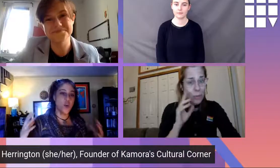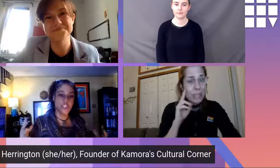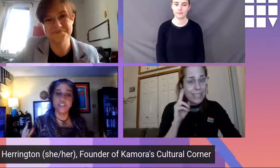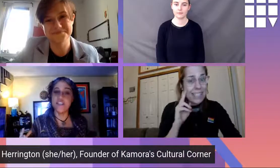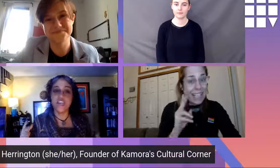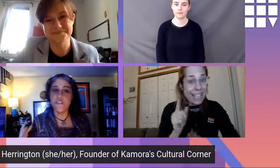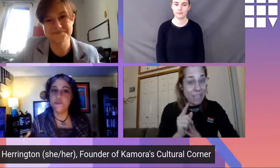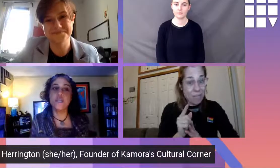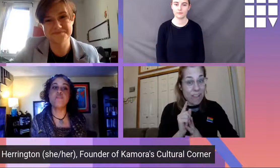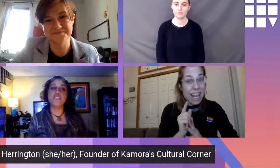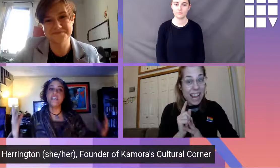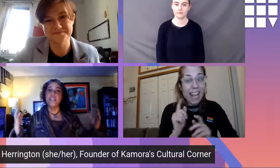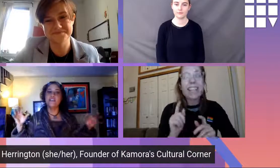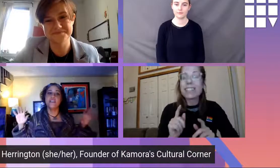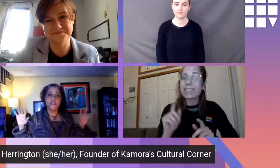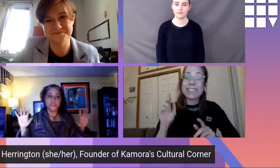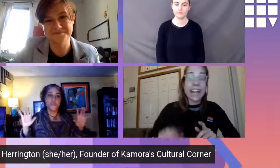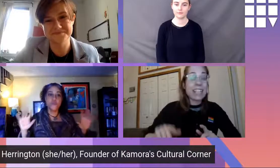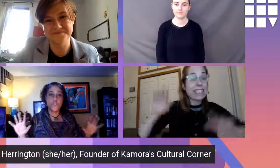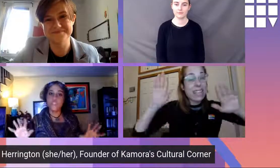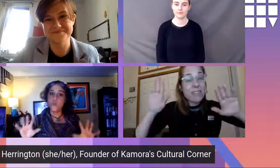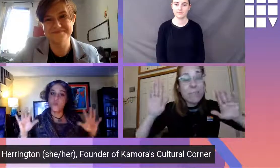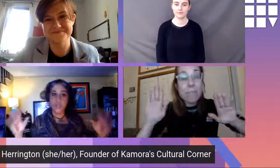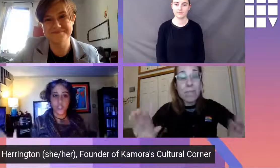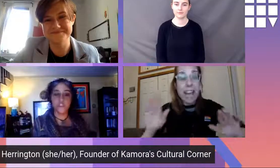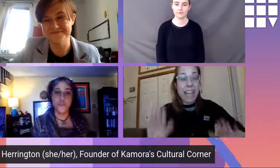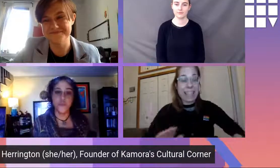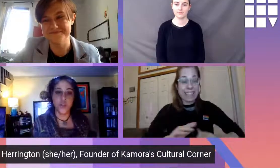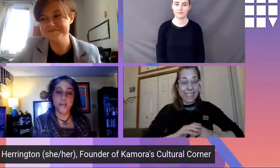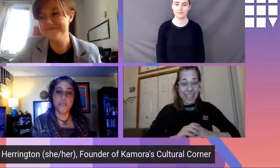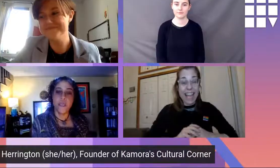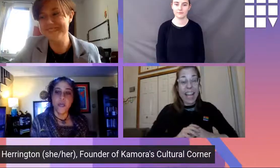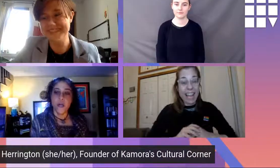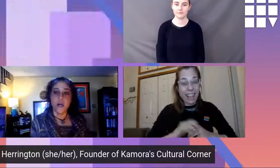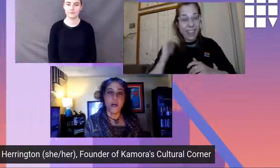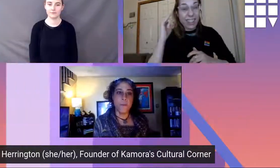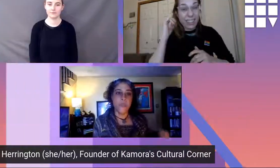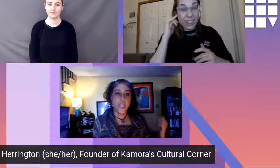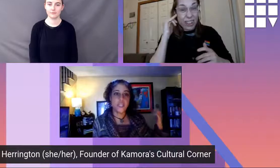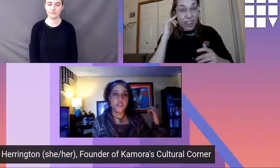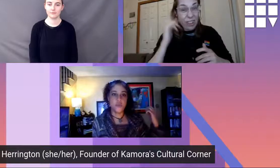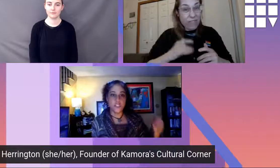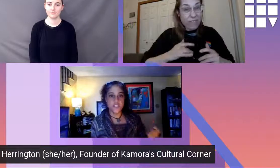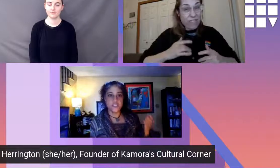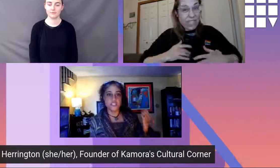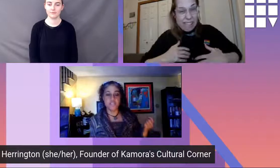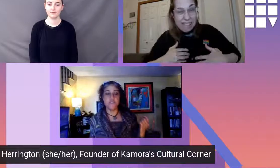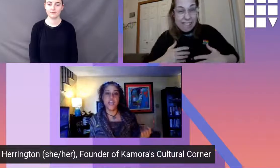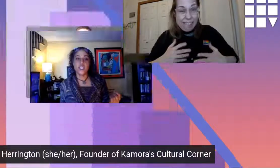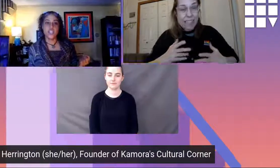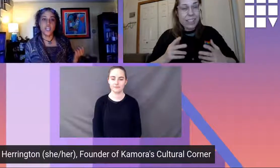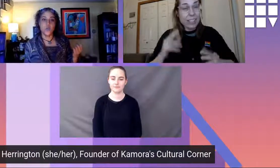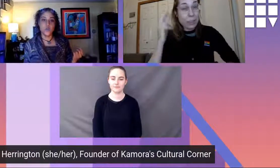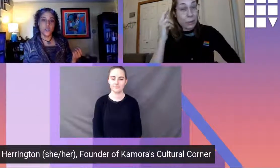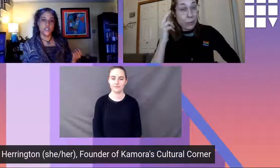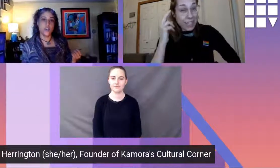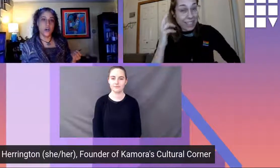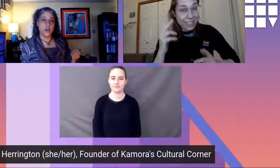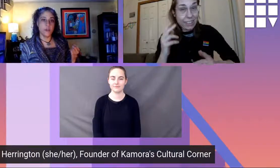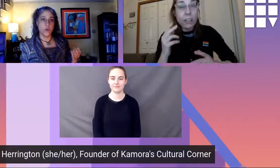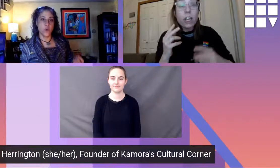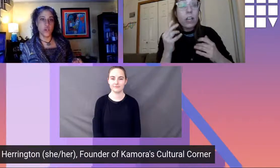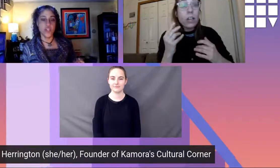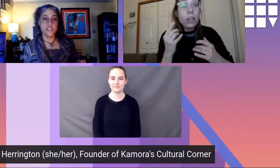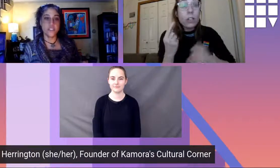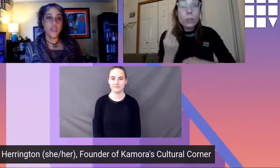So if you're watching this, if you end up fatigued, there's a reason we're bringing it to you, right? And so today is this day of action, and we're going to